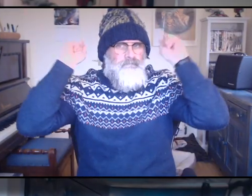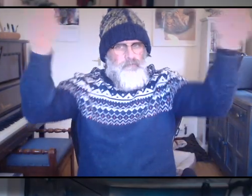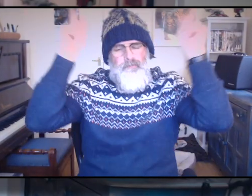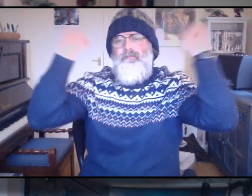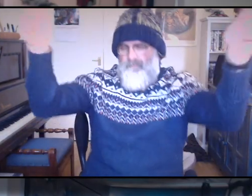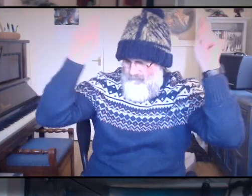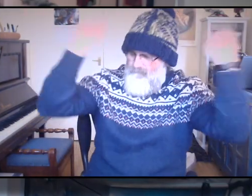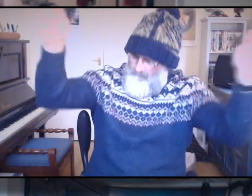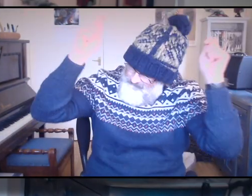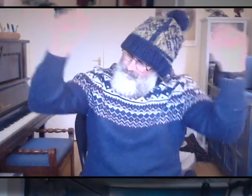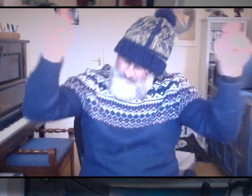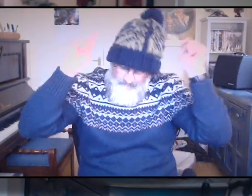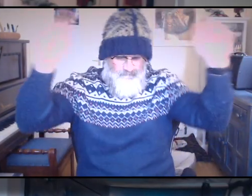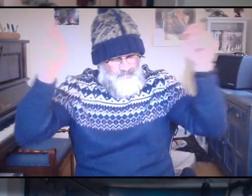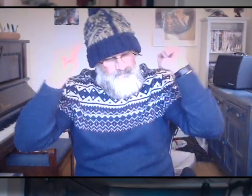nearly Christmas Day.